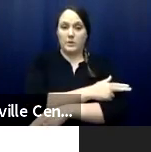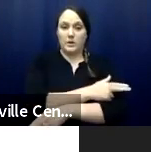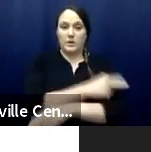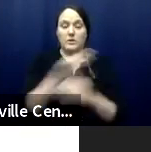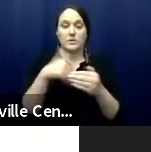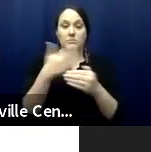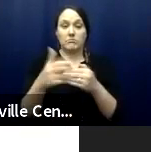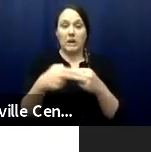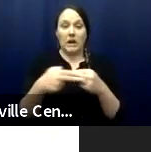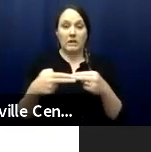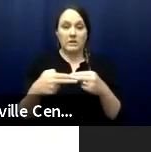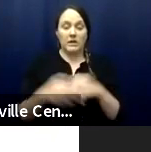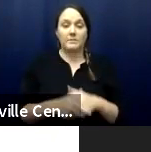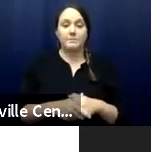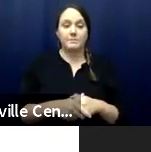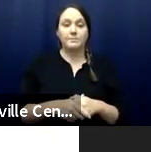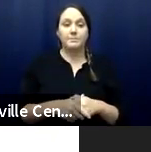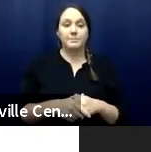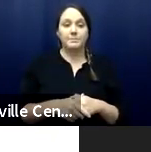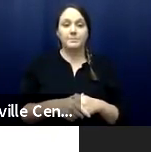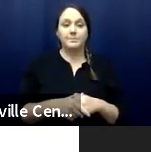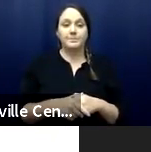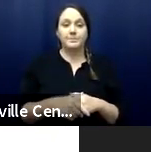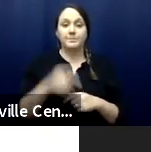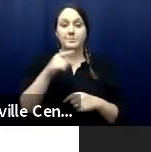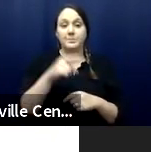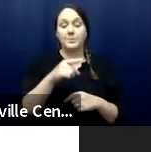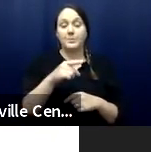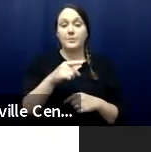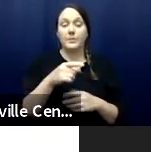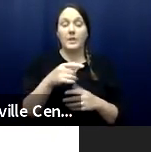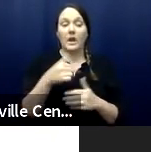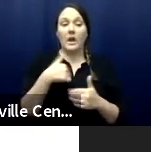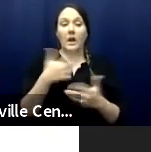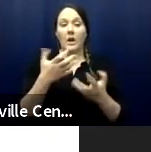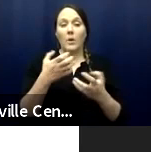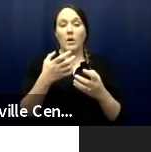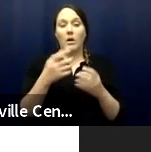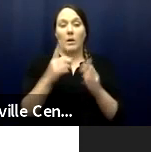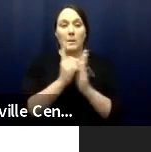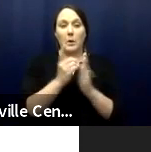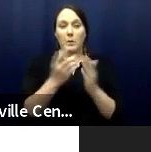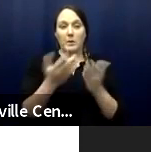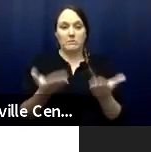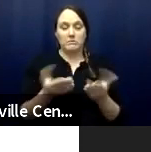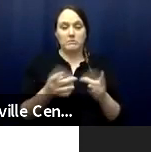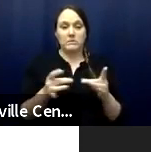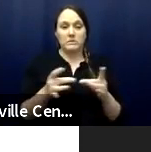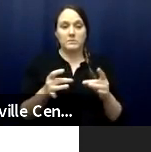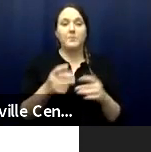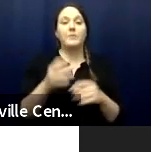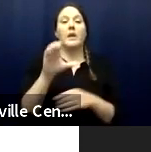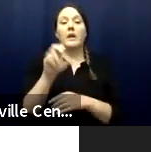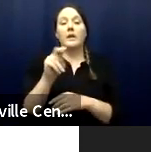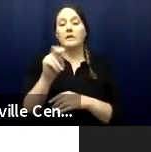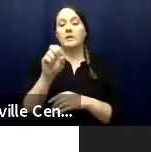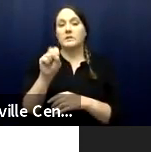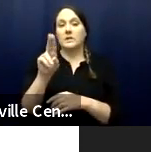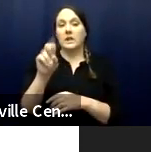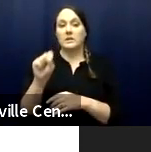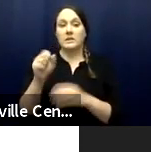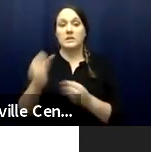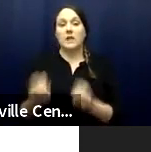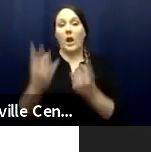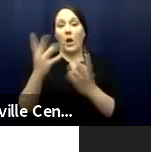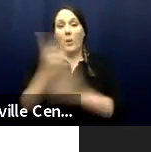slide, please. So this is, I want to spend just a moment here. So the census is the number of patients